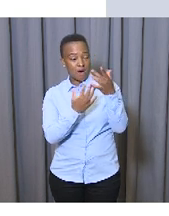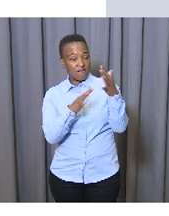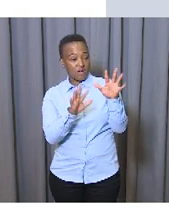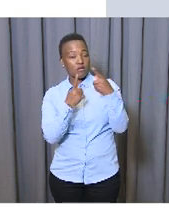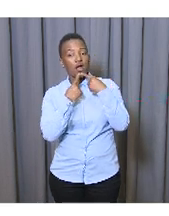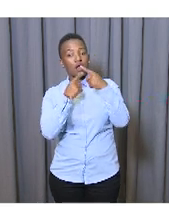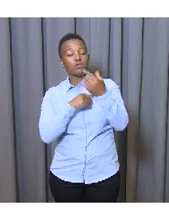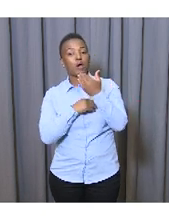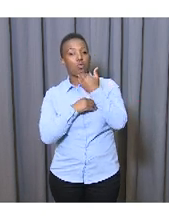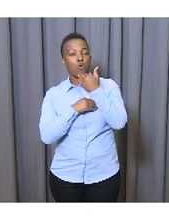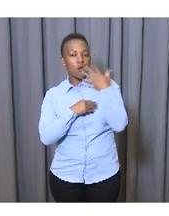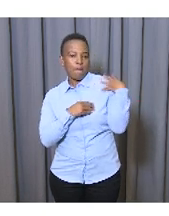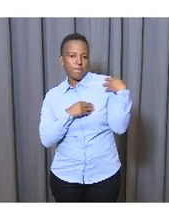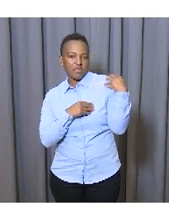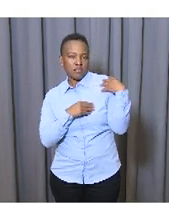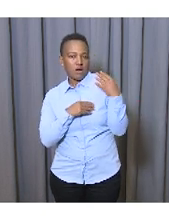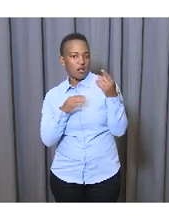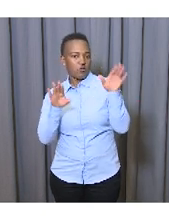night. Gauteng Province,